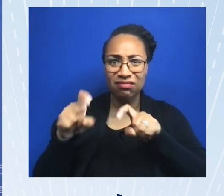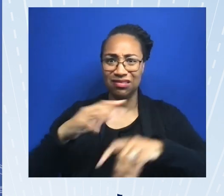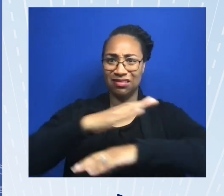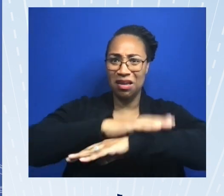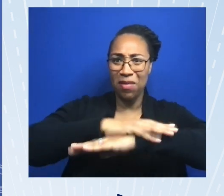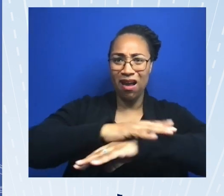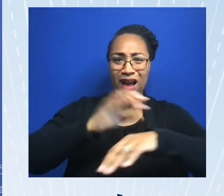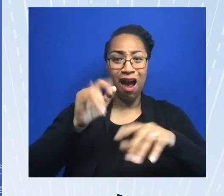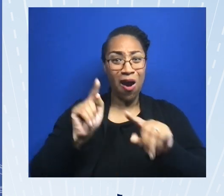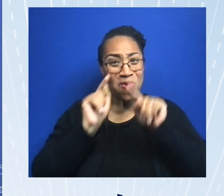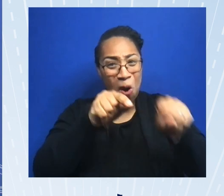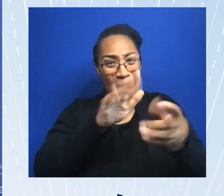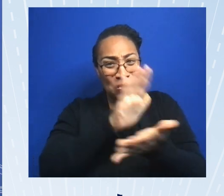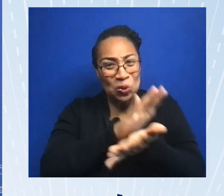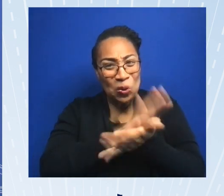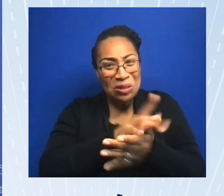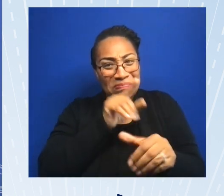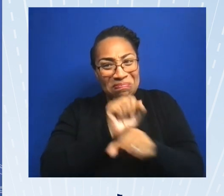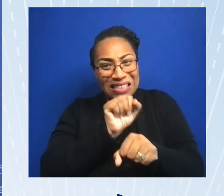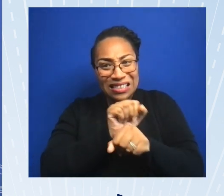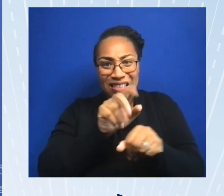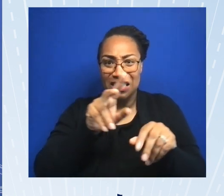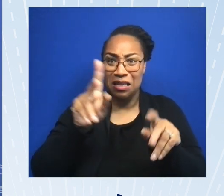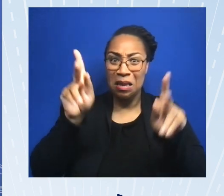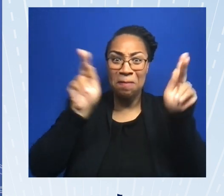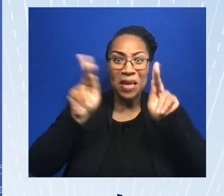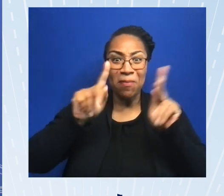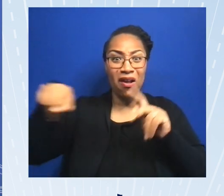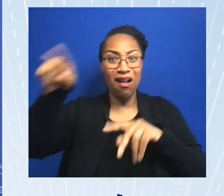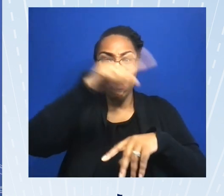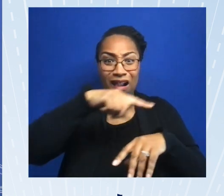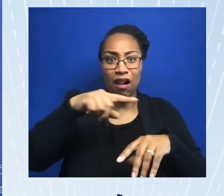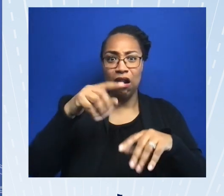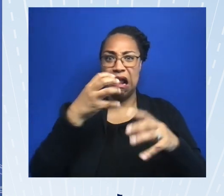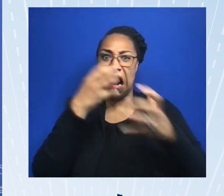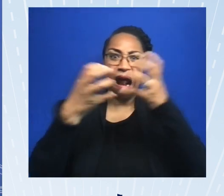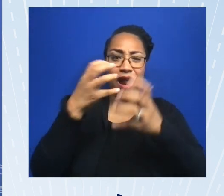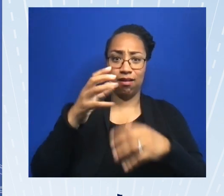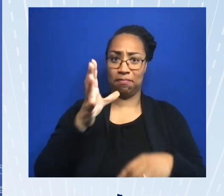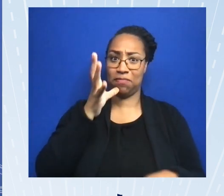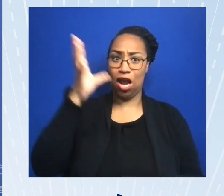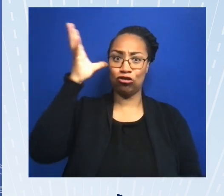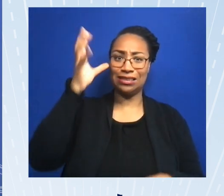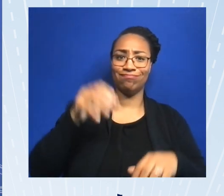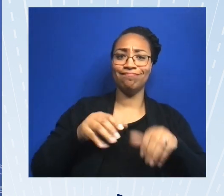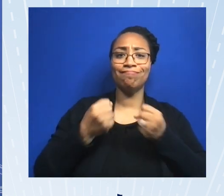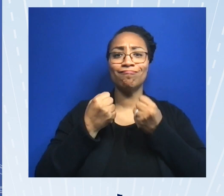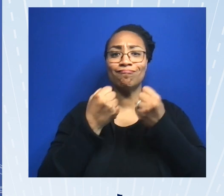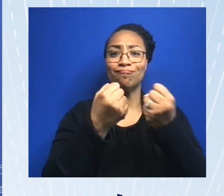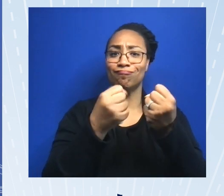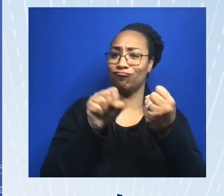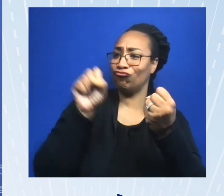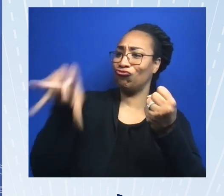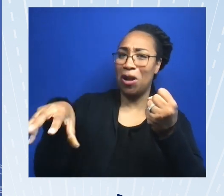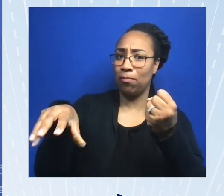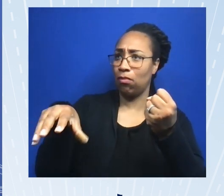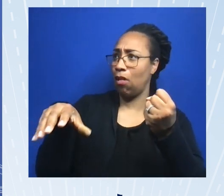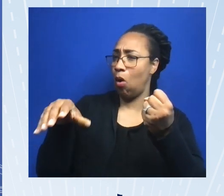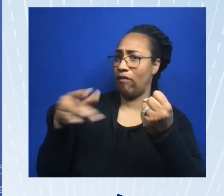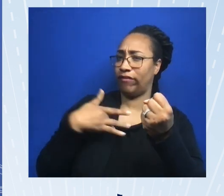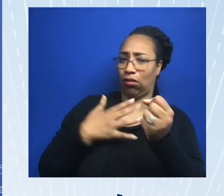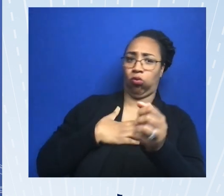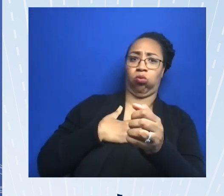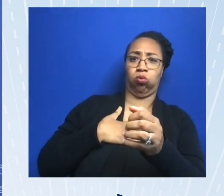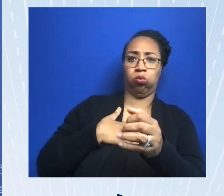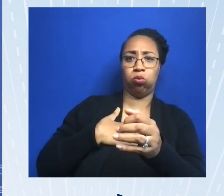Pittsburgh. No one should have to live in fear because of who they are. And as the first